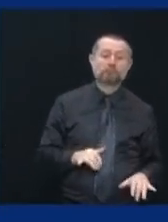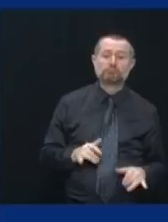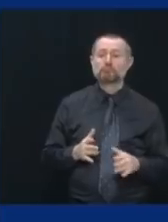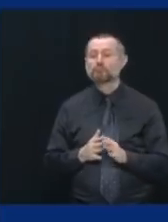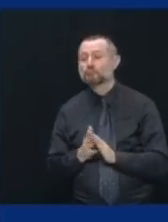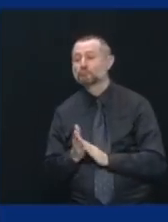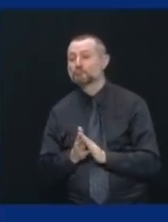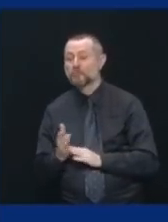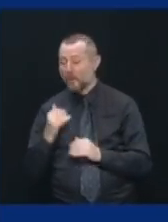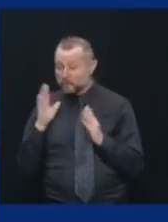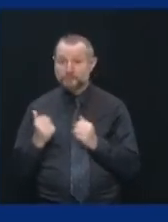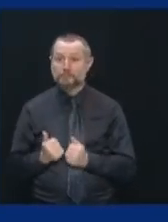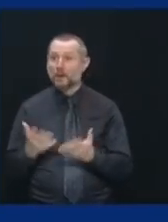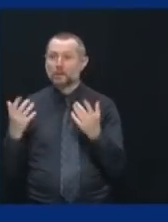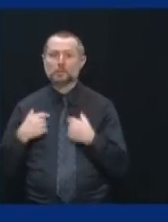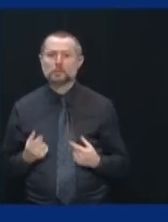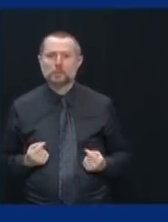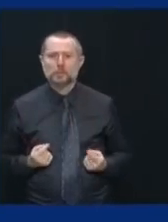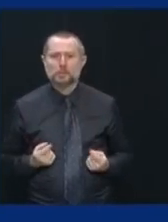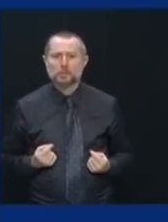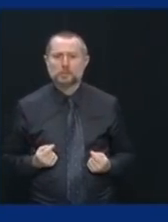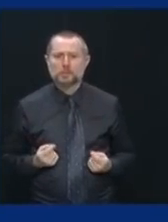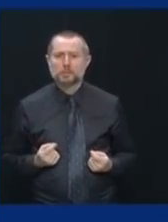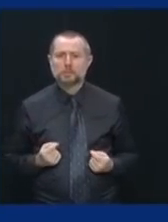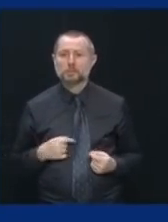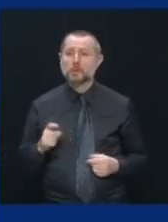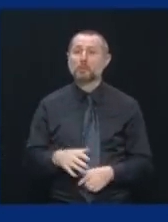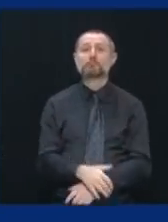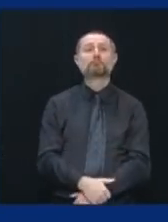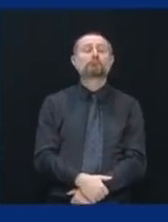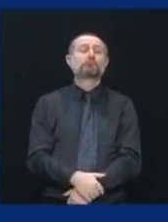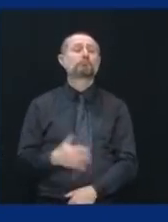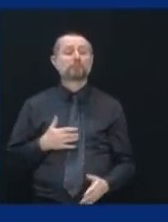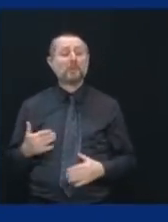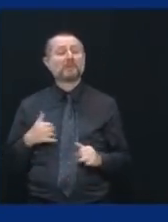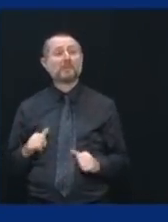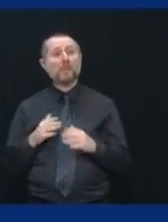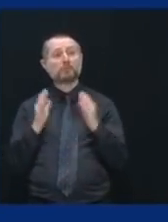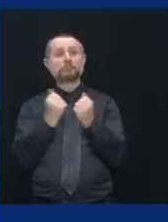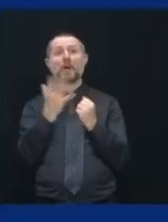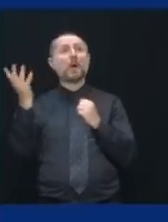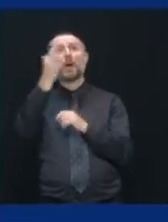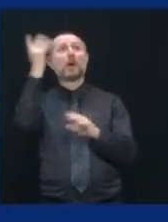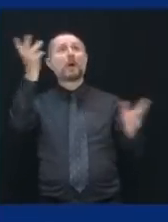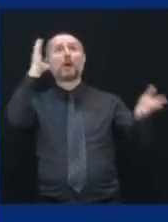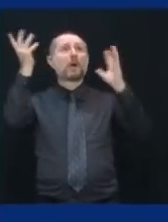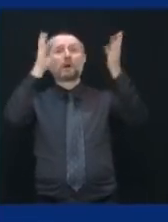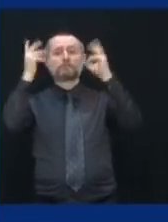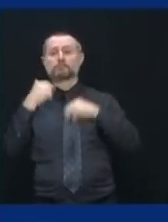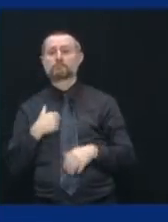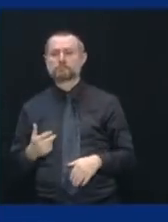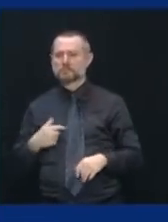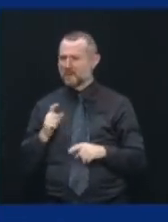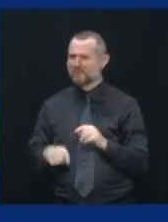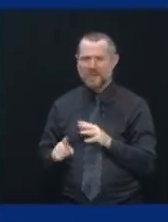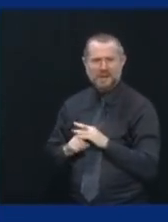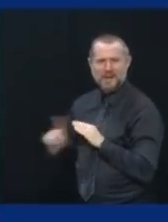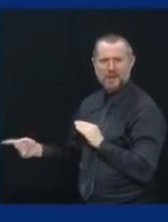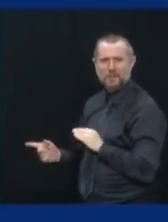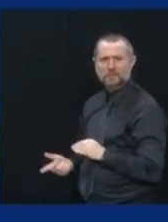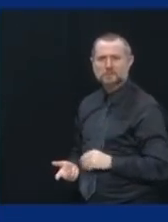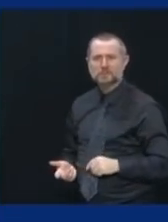fire. Why don't you say, well, my plan is to stay home, so I'm staying home despite the fire? Wouldn't be